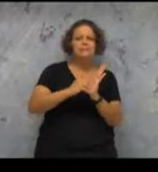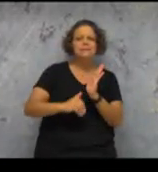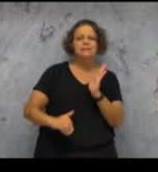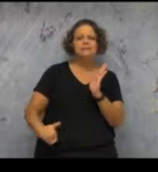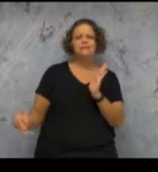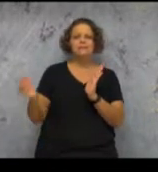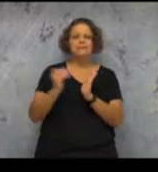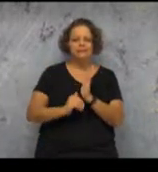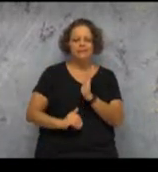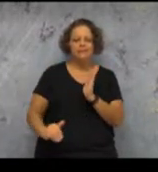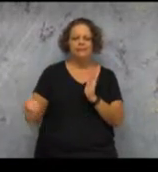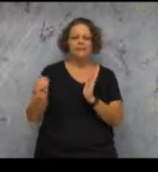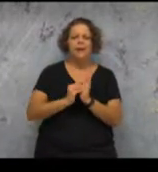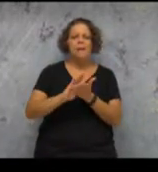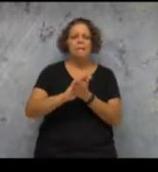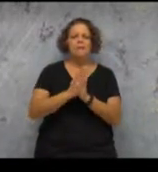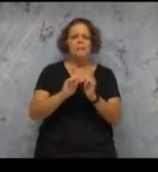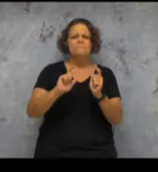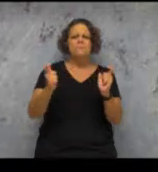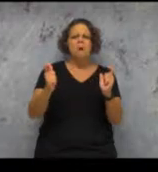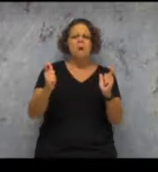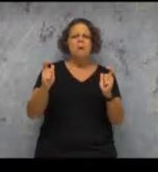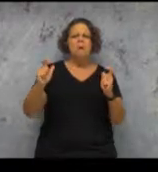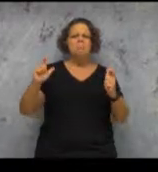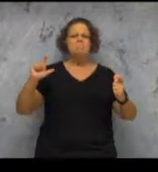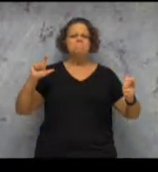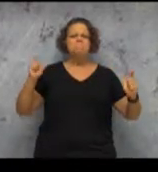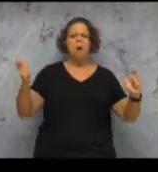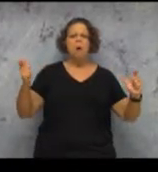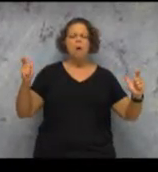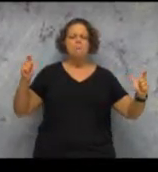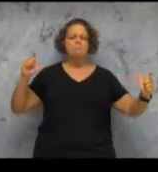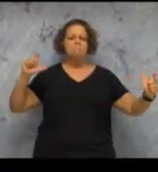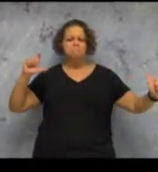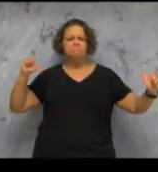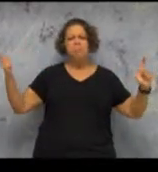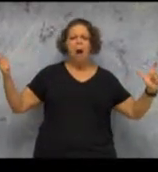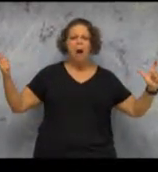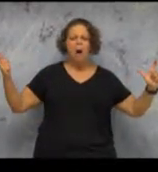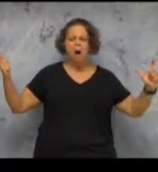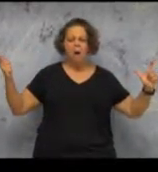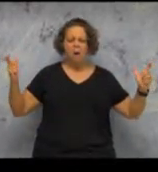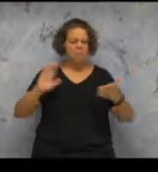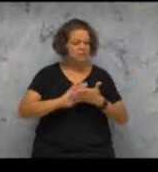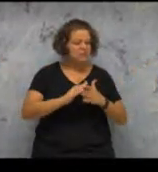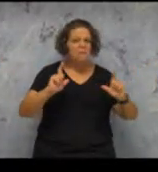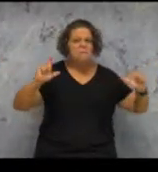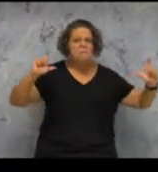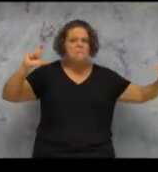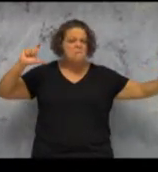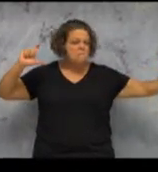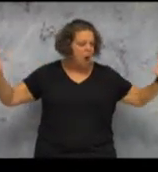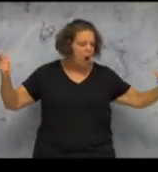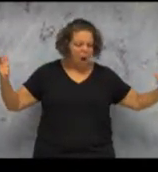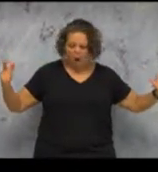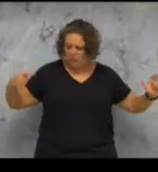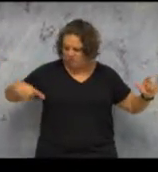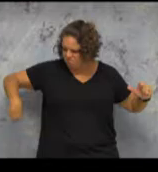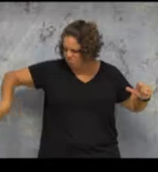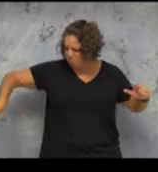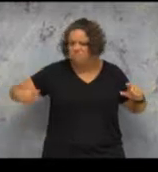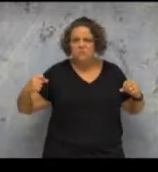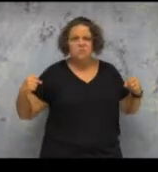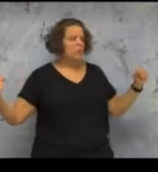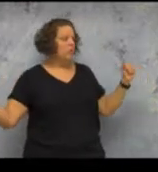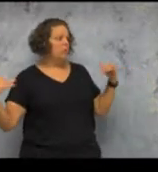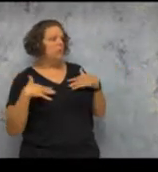bigger and bigger. Soon, Red grew so big that